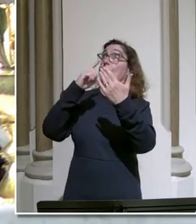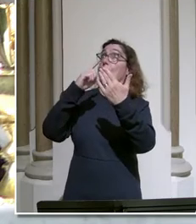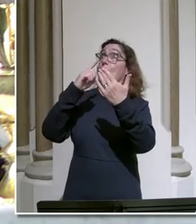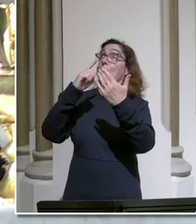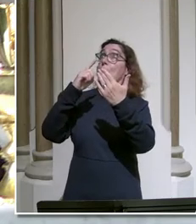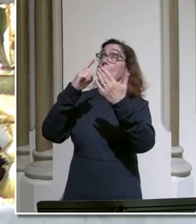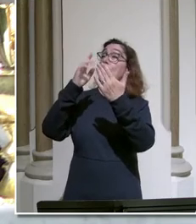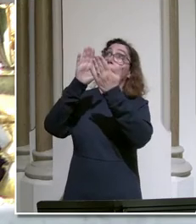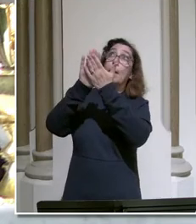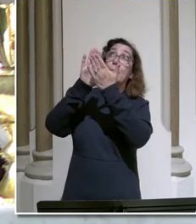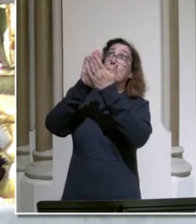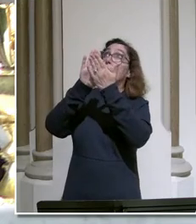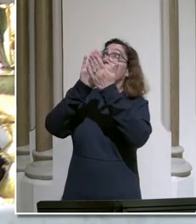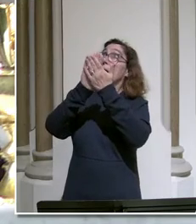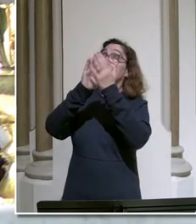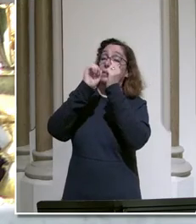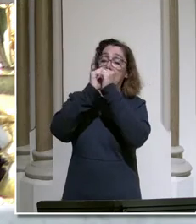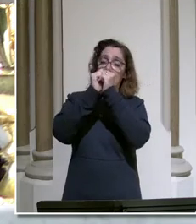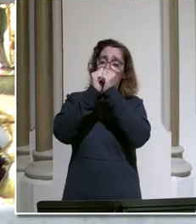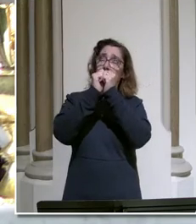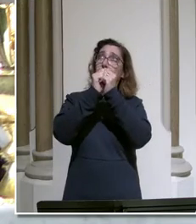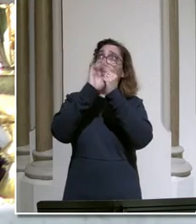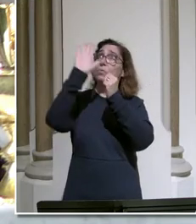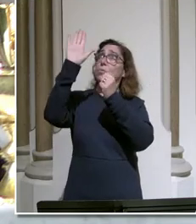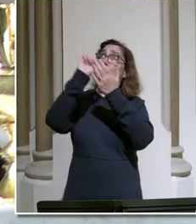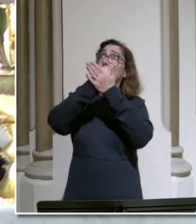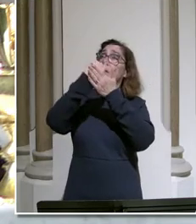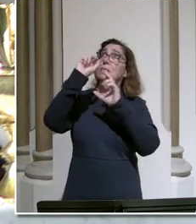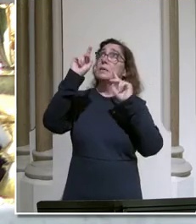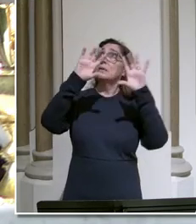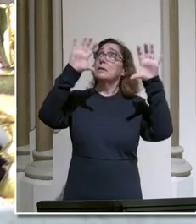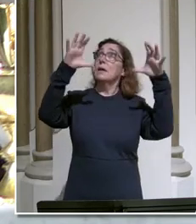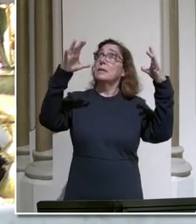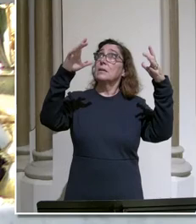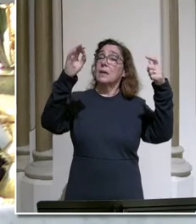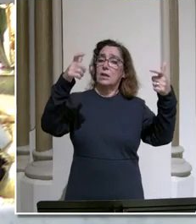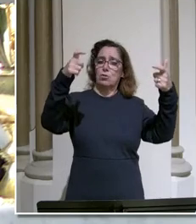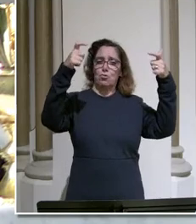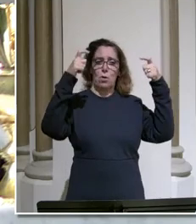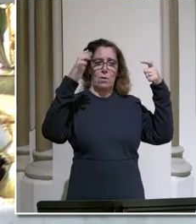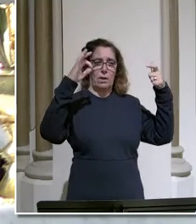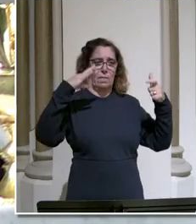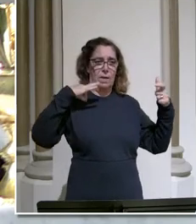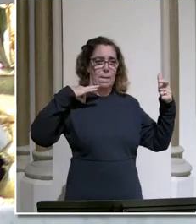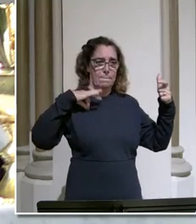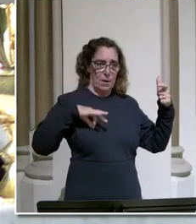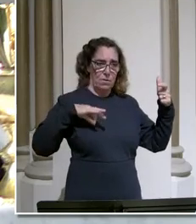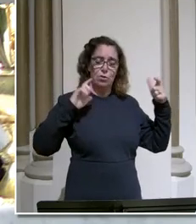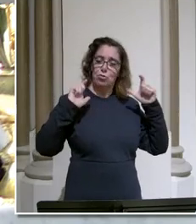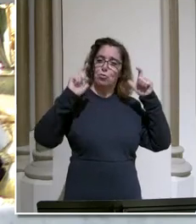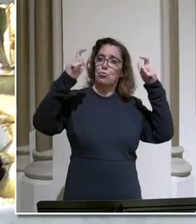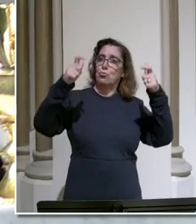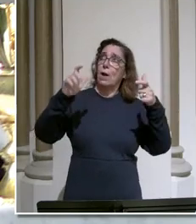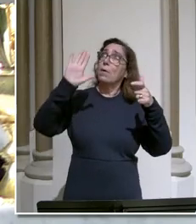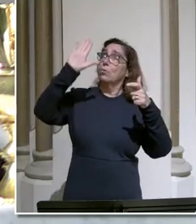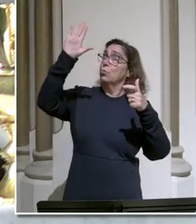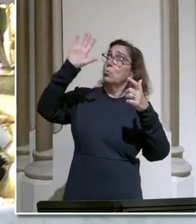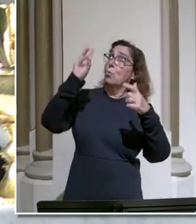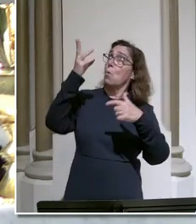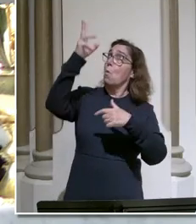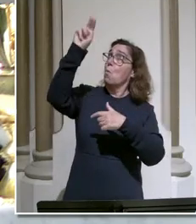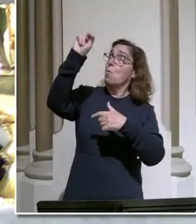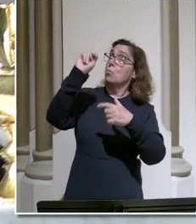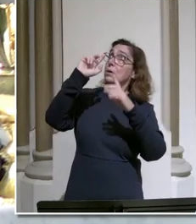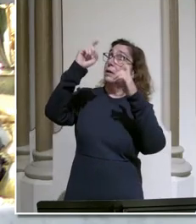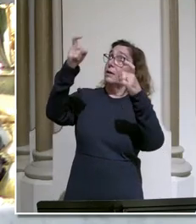are praised in the company of your saints, and in crowning their merits, you crown your own gifts.